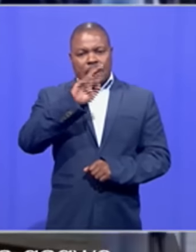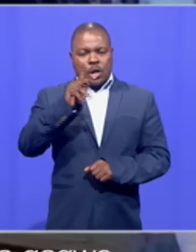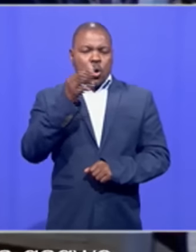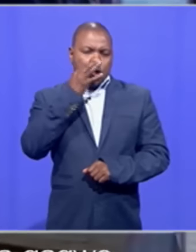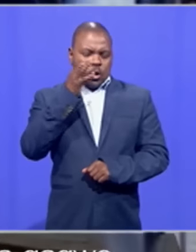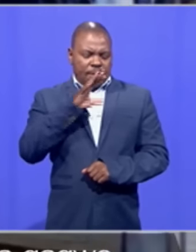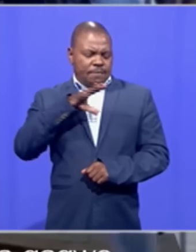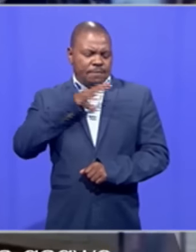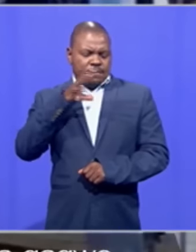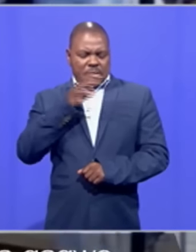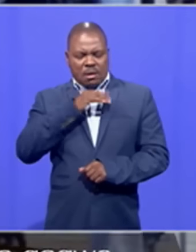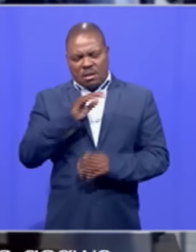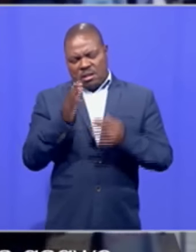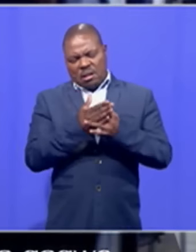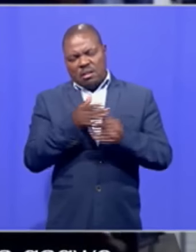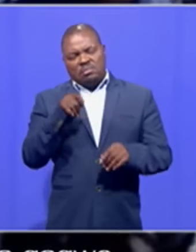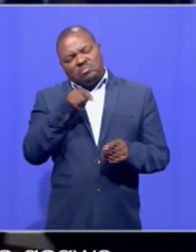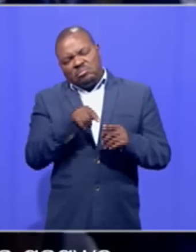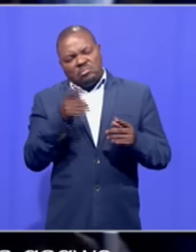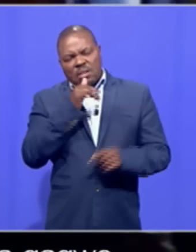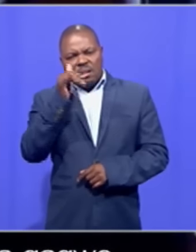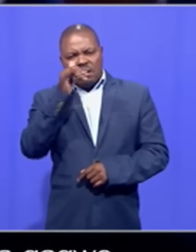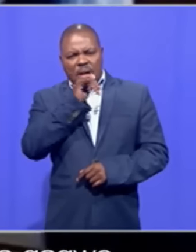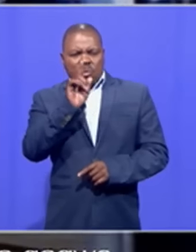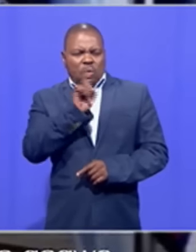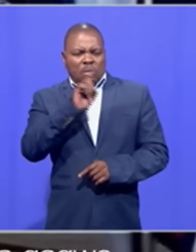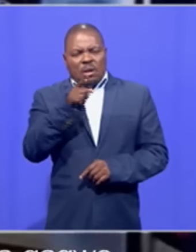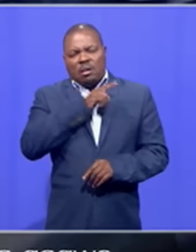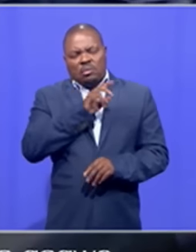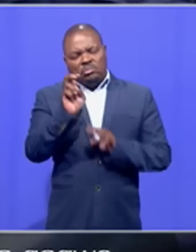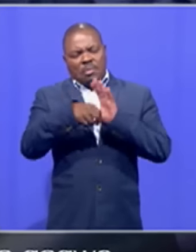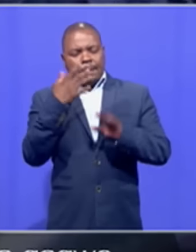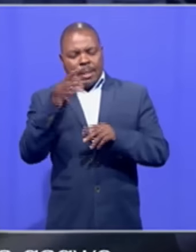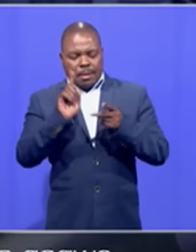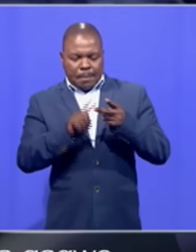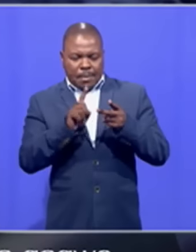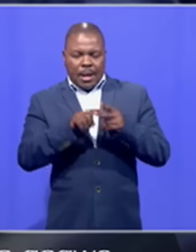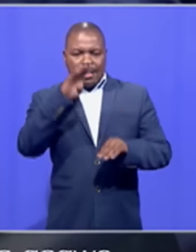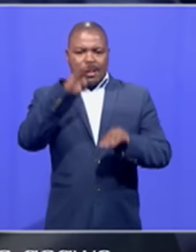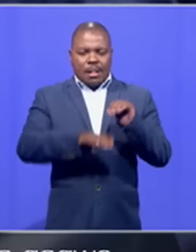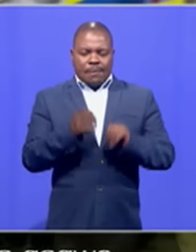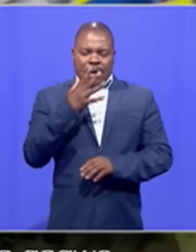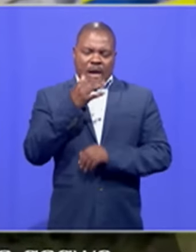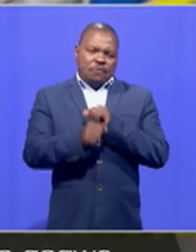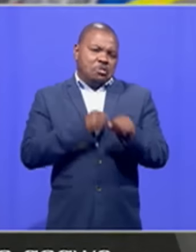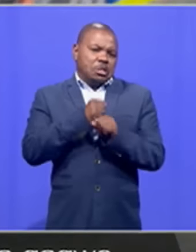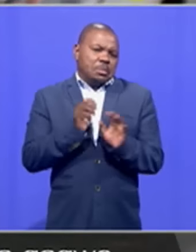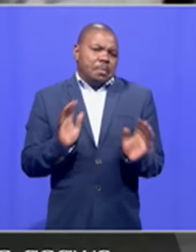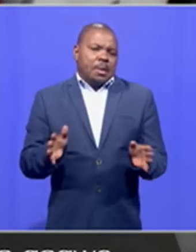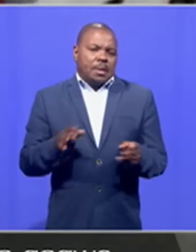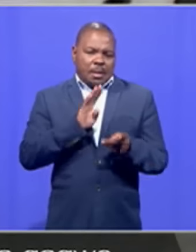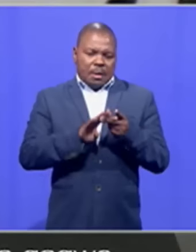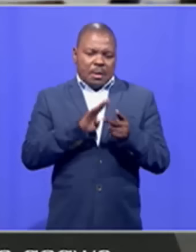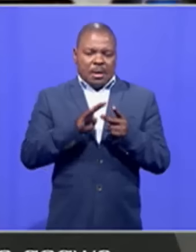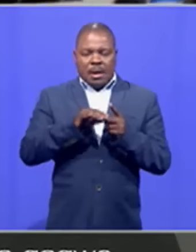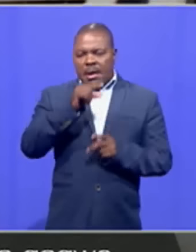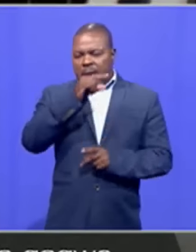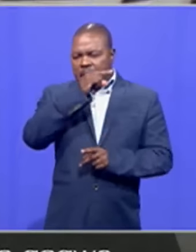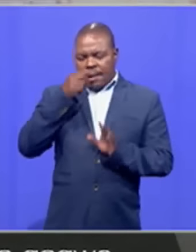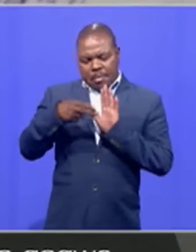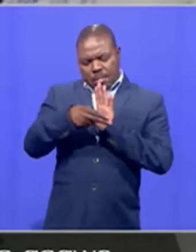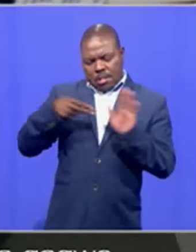bohodu mo a rego o hweditše kotlo ya mengwaga e 5 yeo e fegilwego. O ile a bula molato wa go senywa leina kgatlhanong le